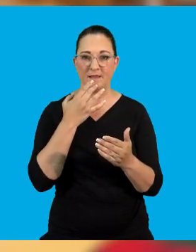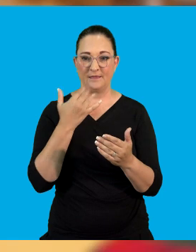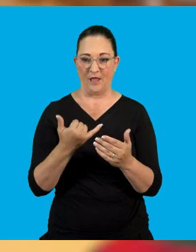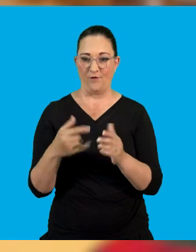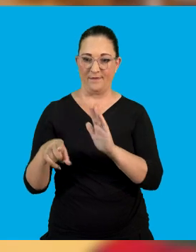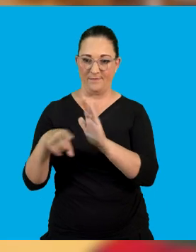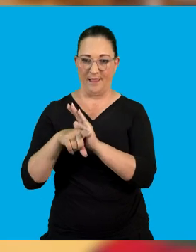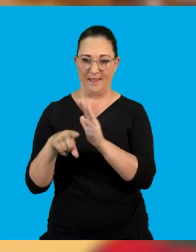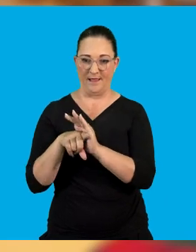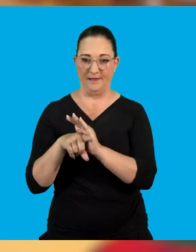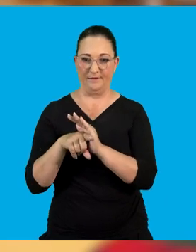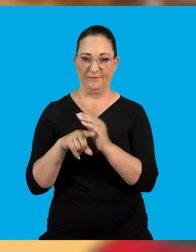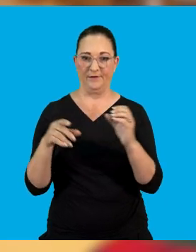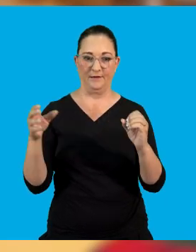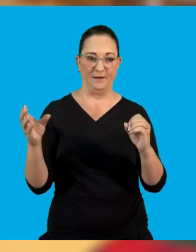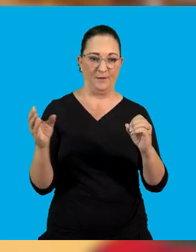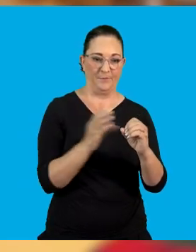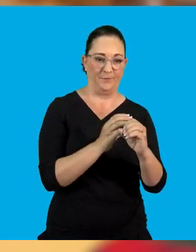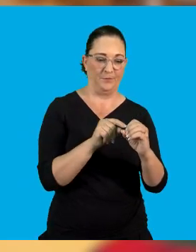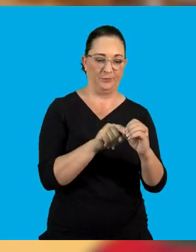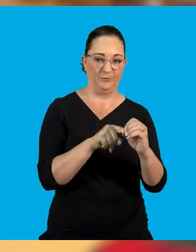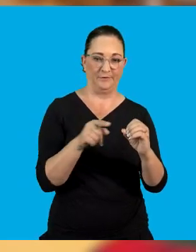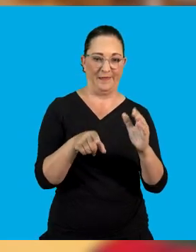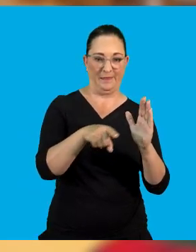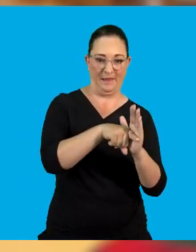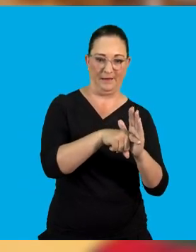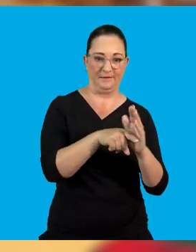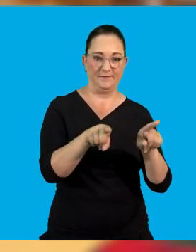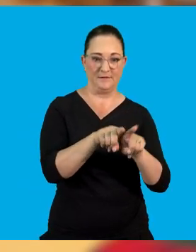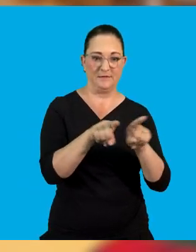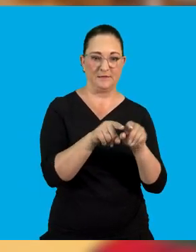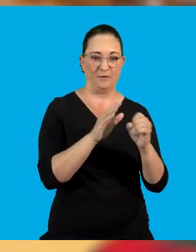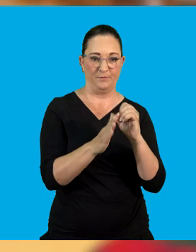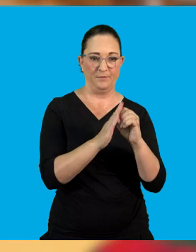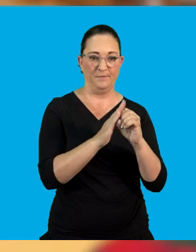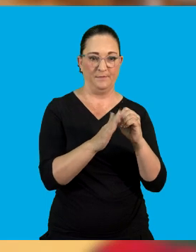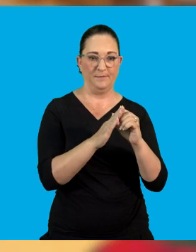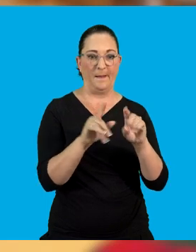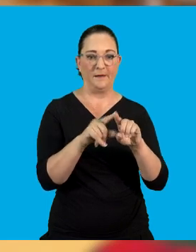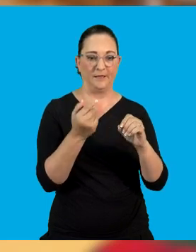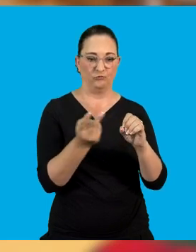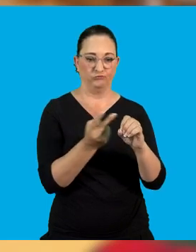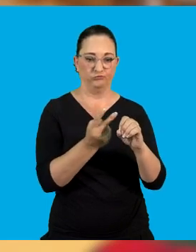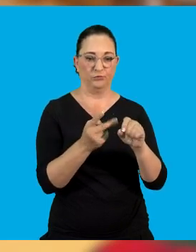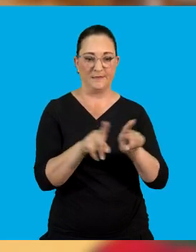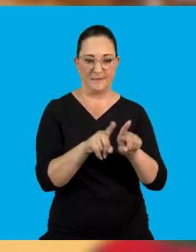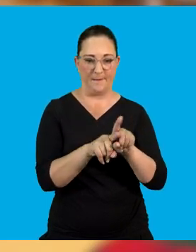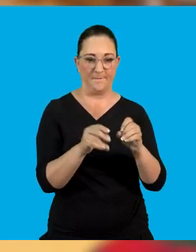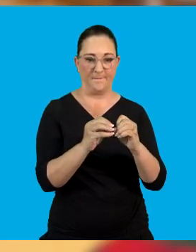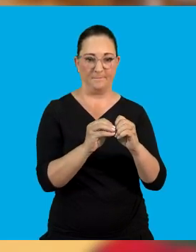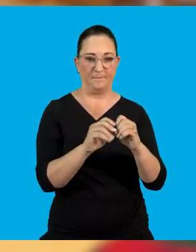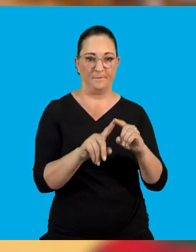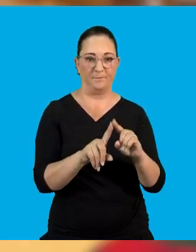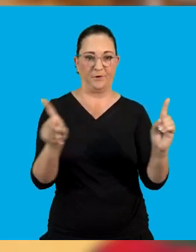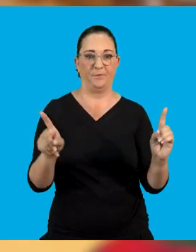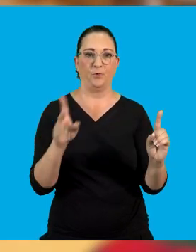because the metal rod was negative, and now the ball will take that charge and also be negative. Now that the ball and the metal rod have the same